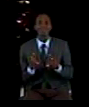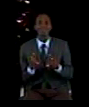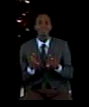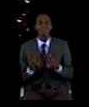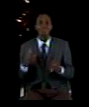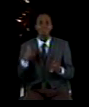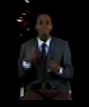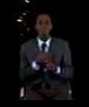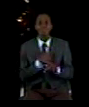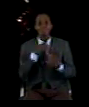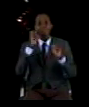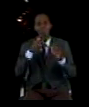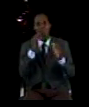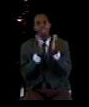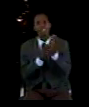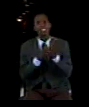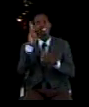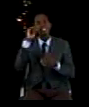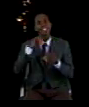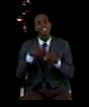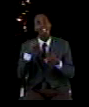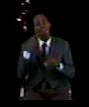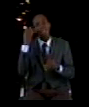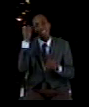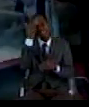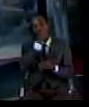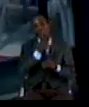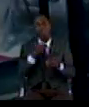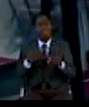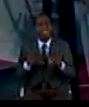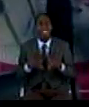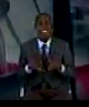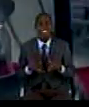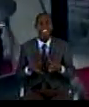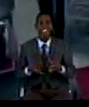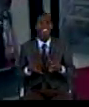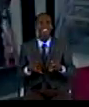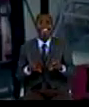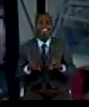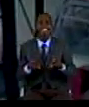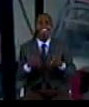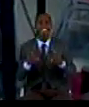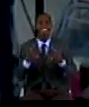Now we must praise them in the African way.